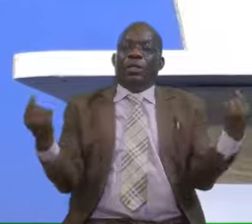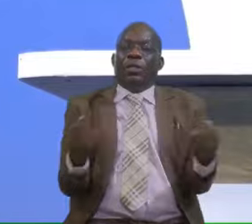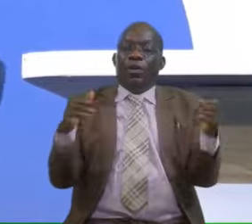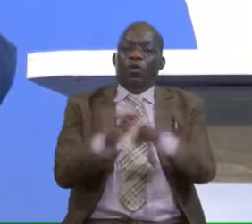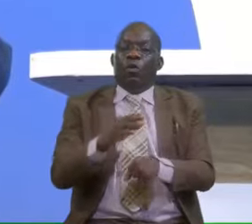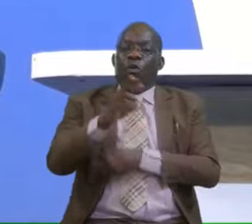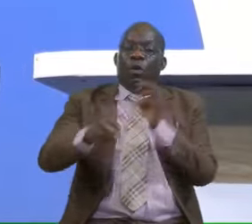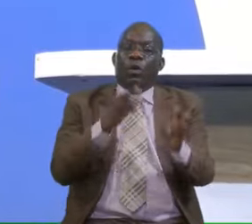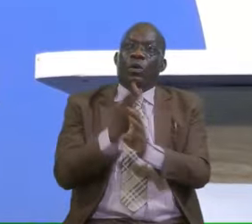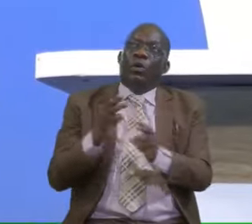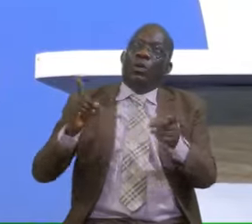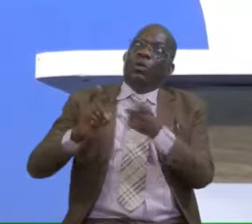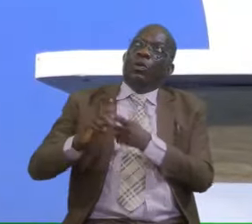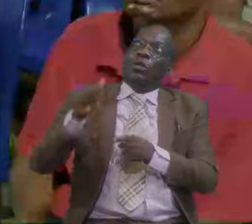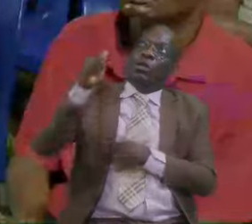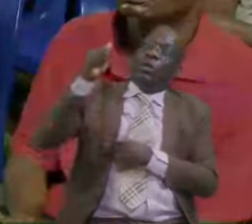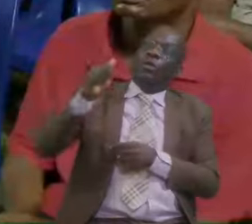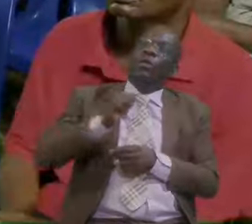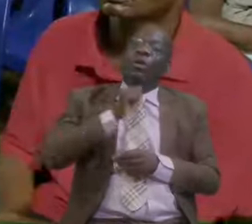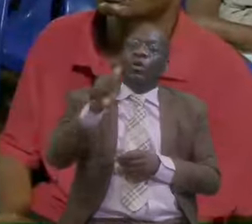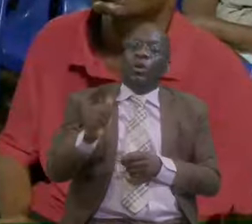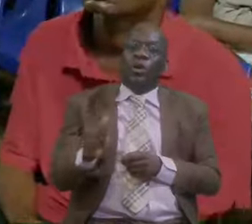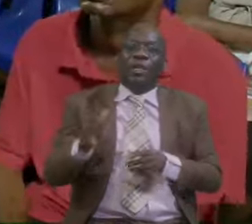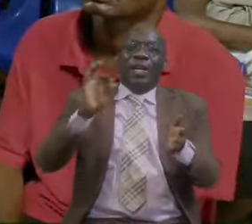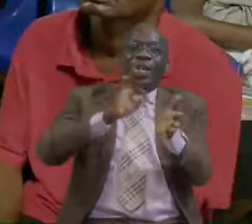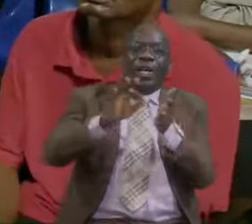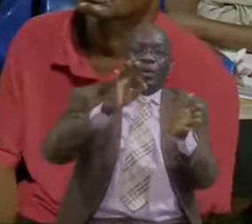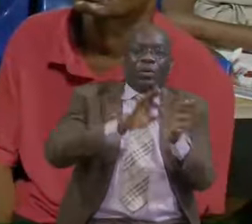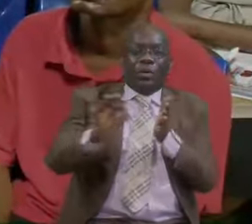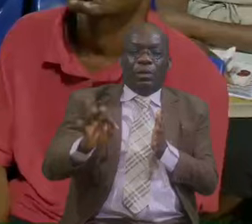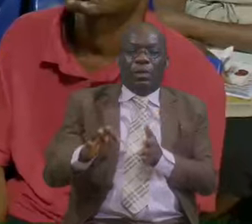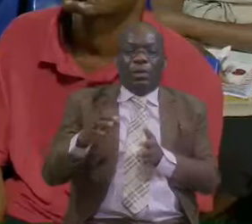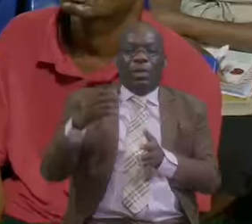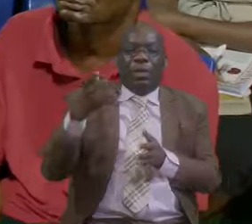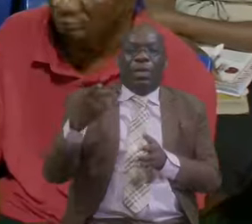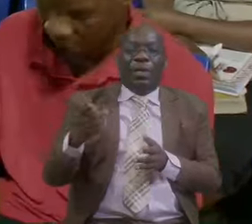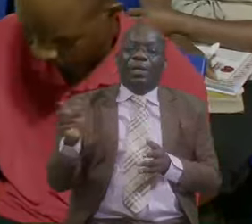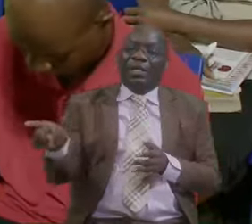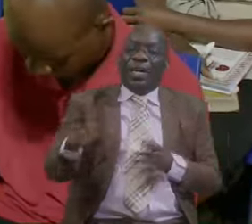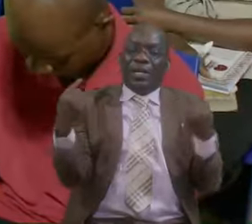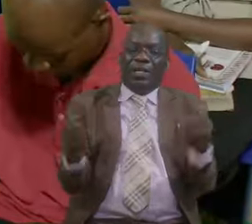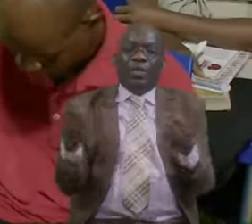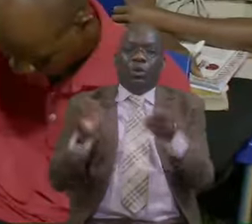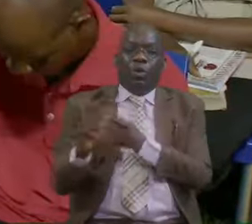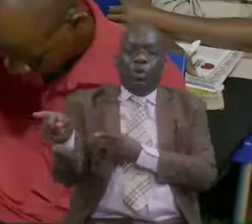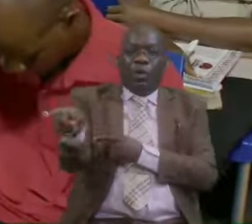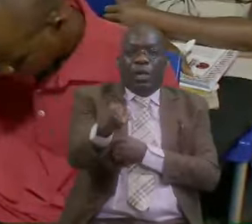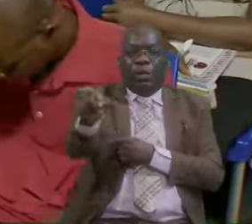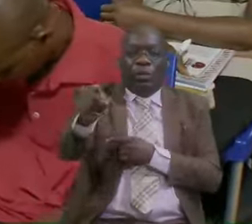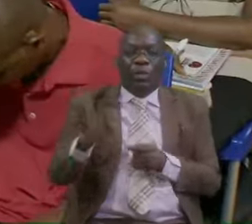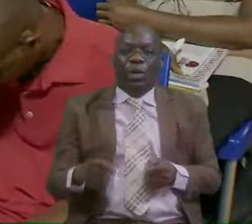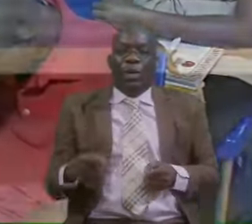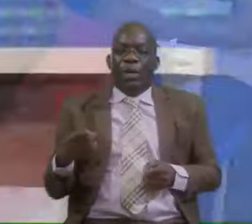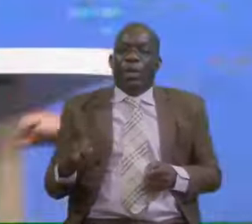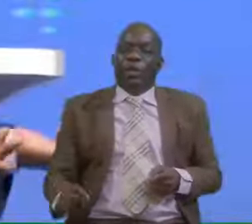himself, not imputing their trespasses unto them. The yoke you should